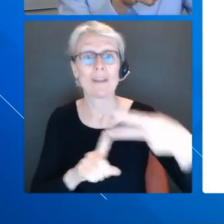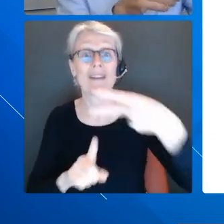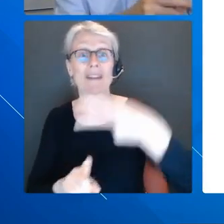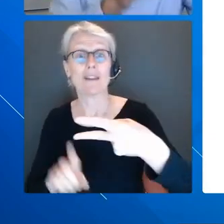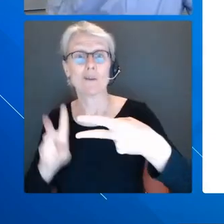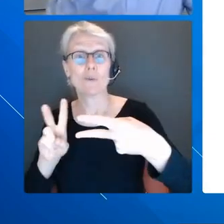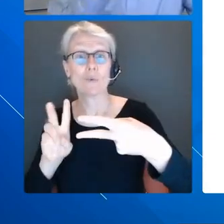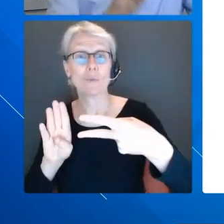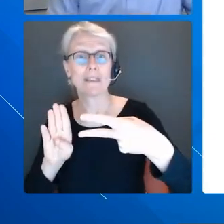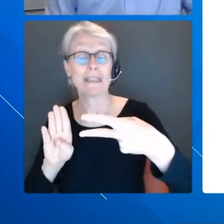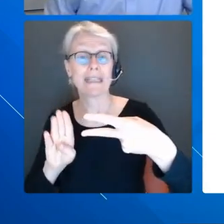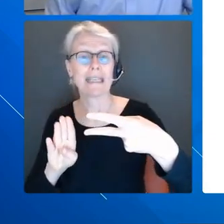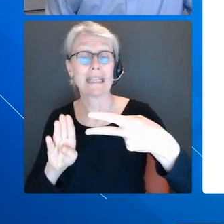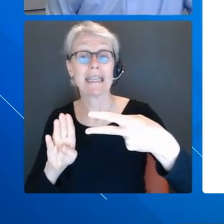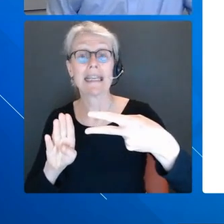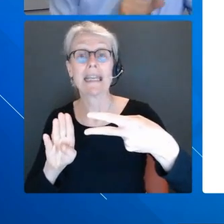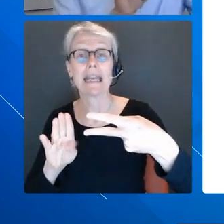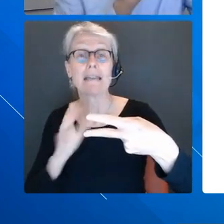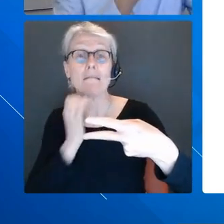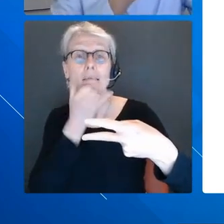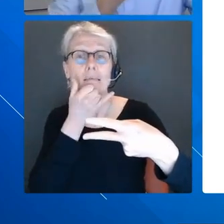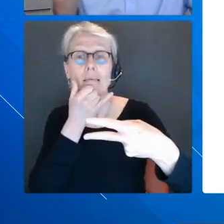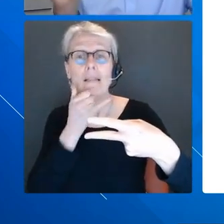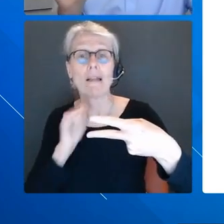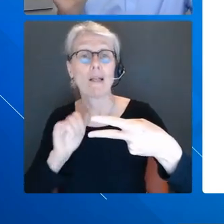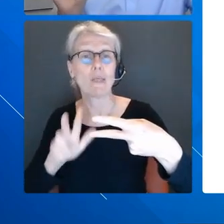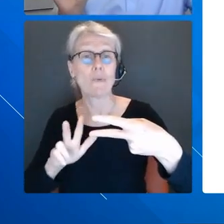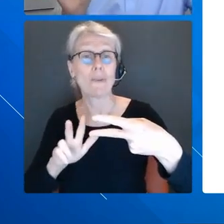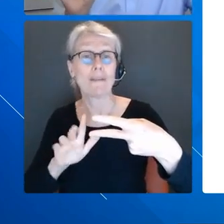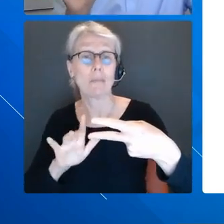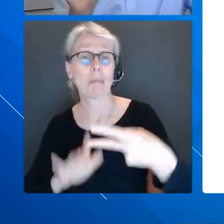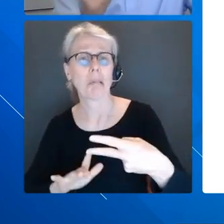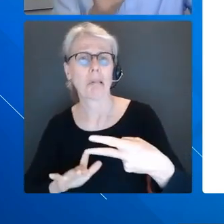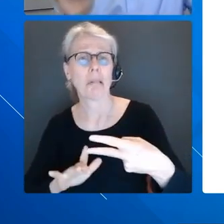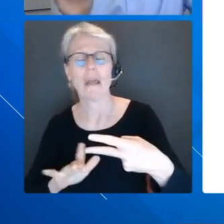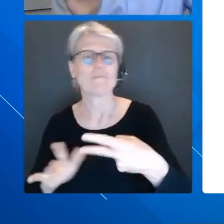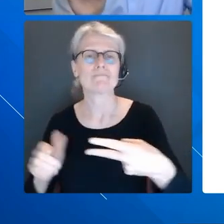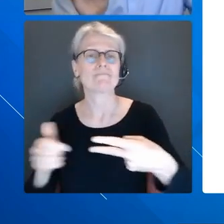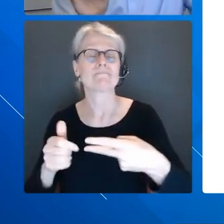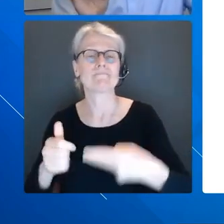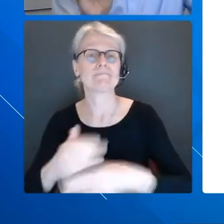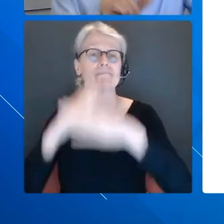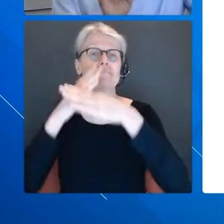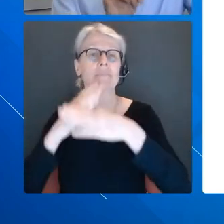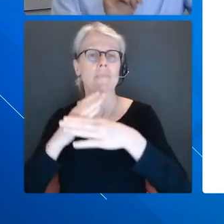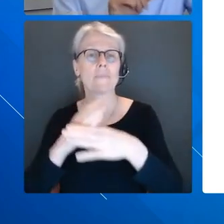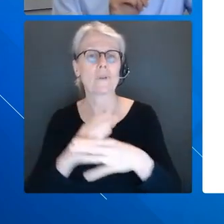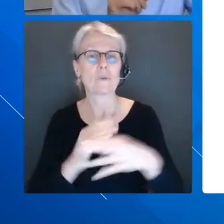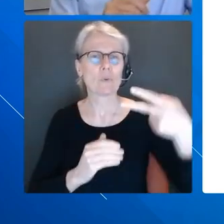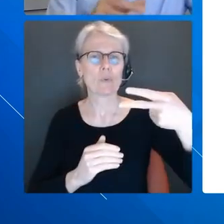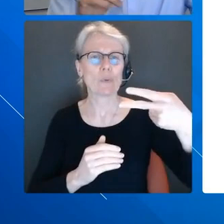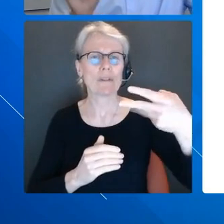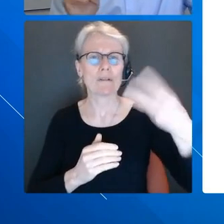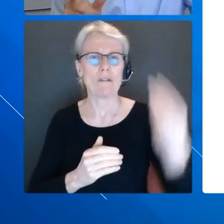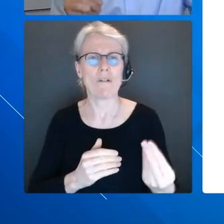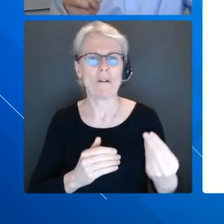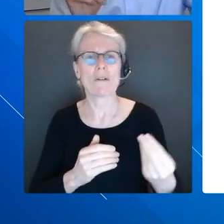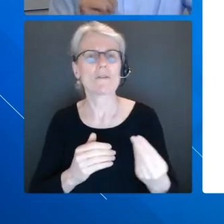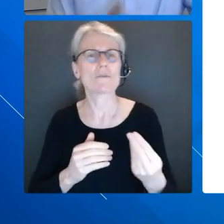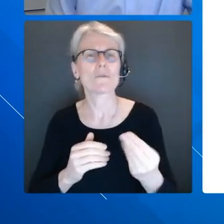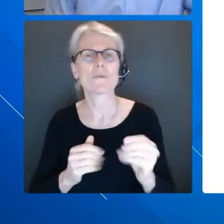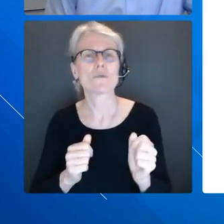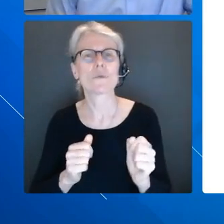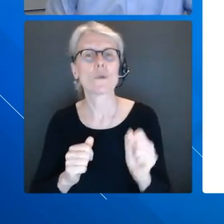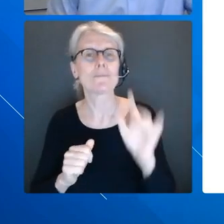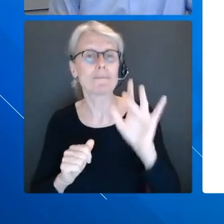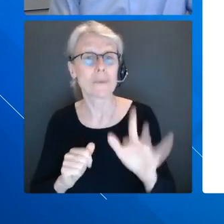brush 3, 3 opens up, that menu opens up, and 2's menu is gone. So add a slight delay. It benefits those